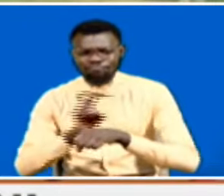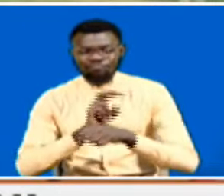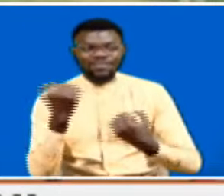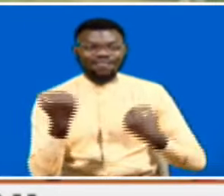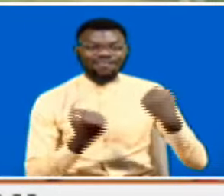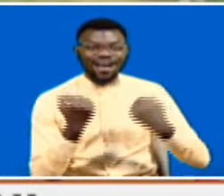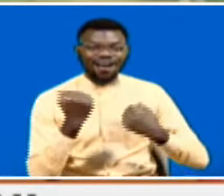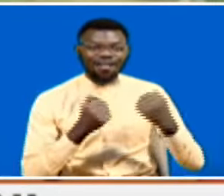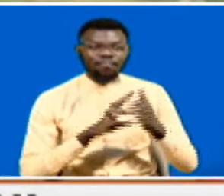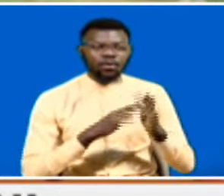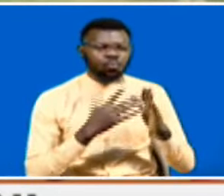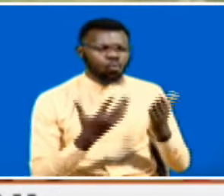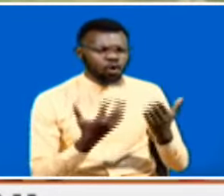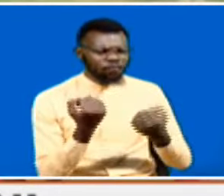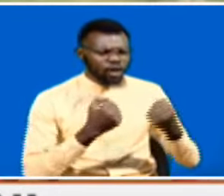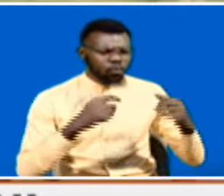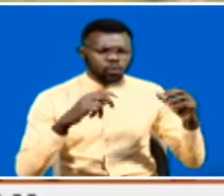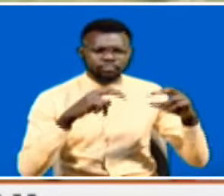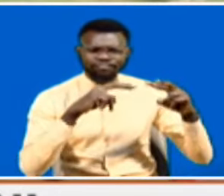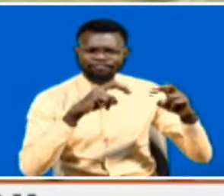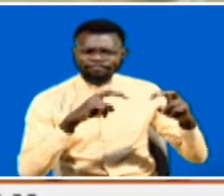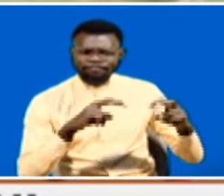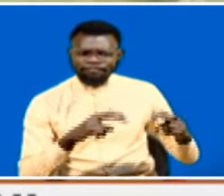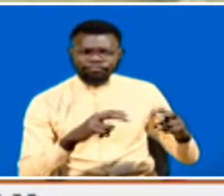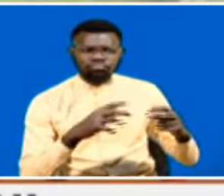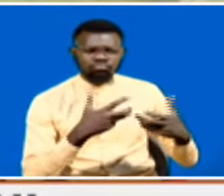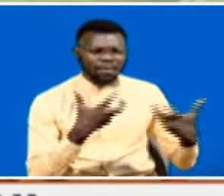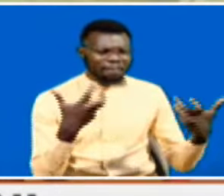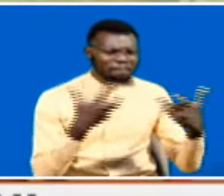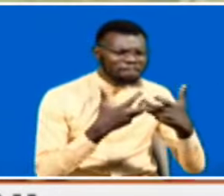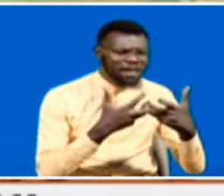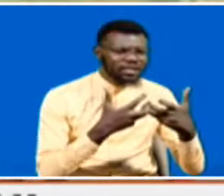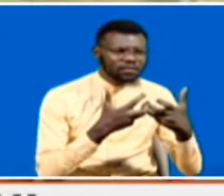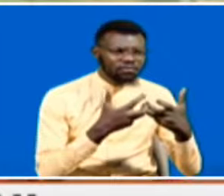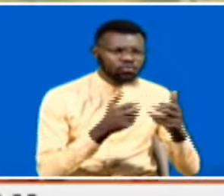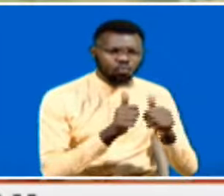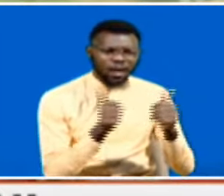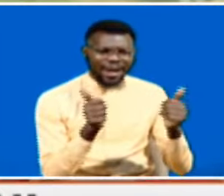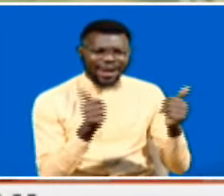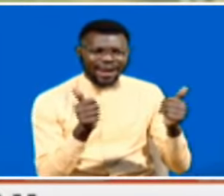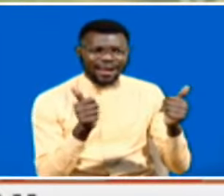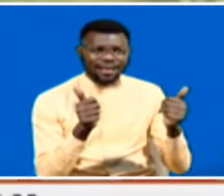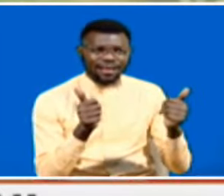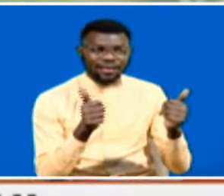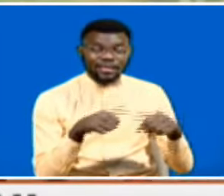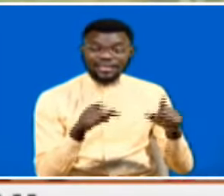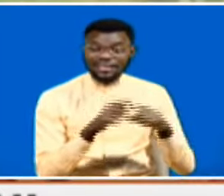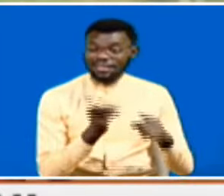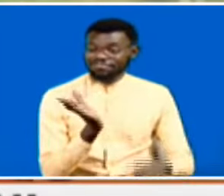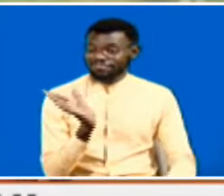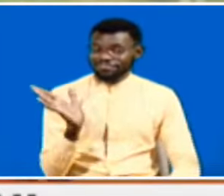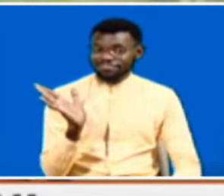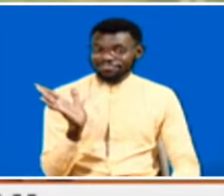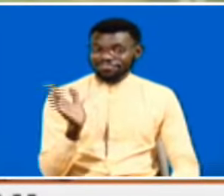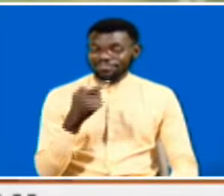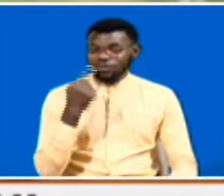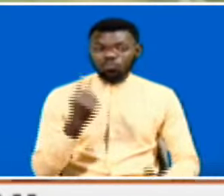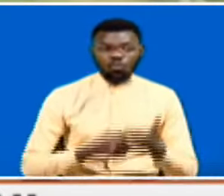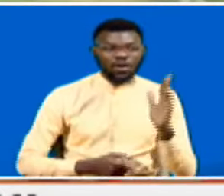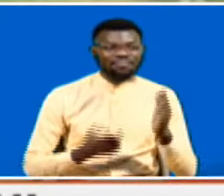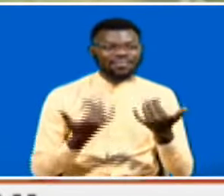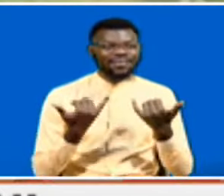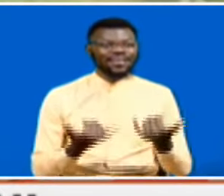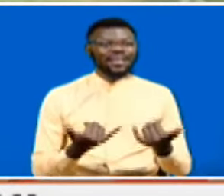is checking the roadworthiness of the vehicles that are plying this route. As my colleague has said here, we have